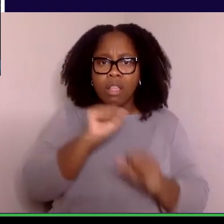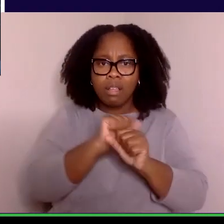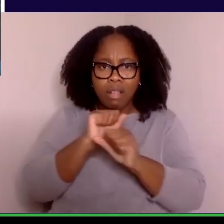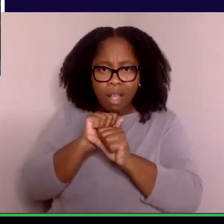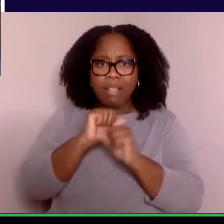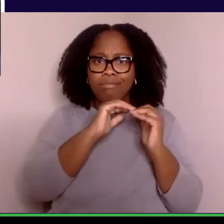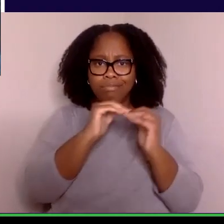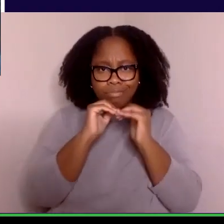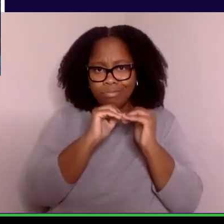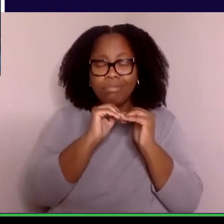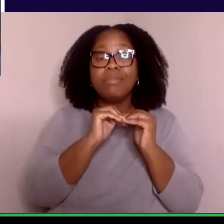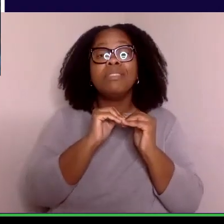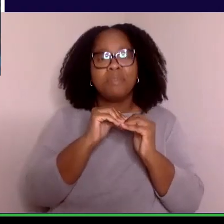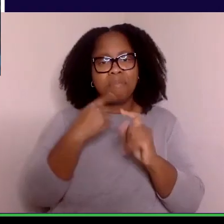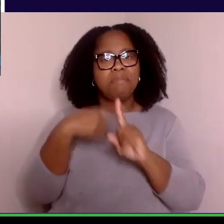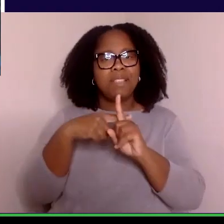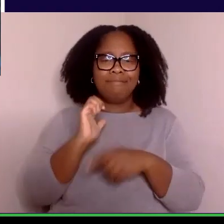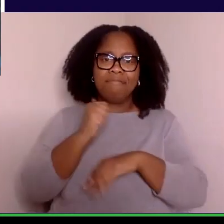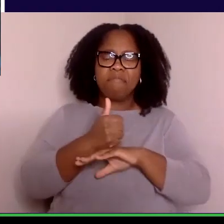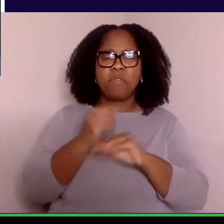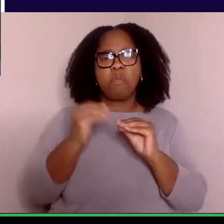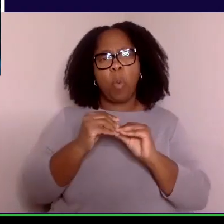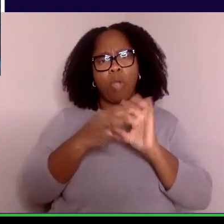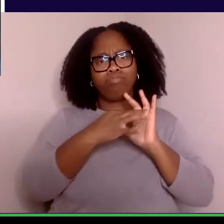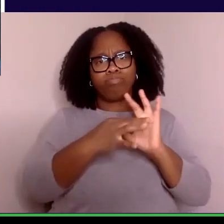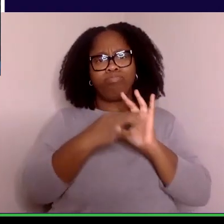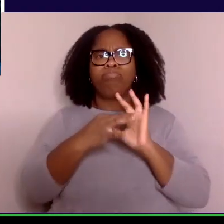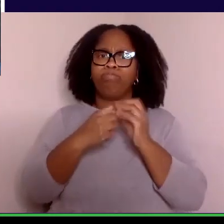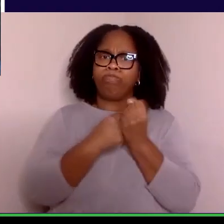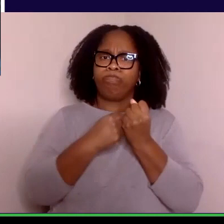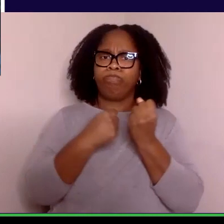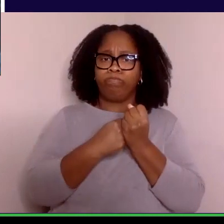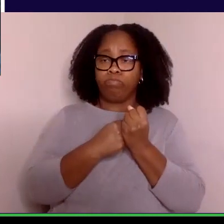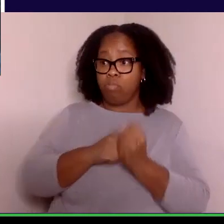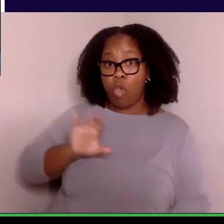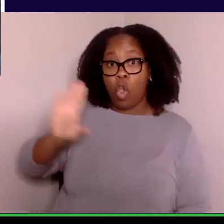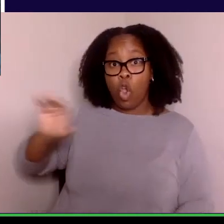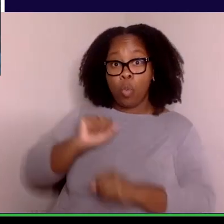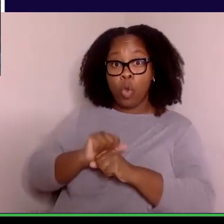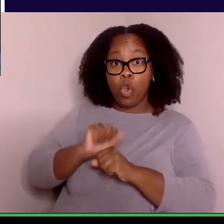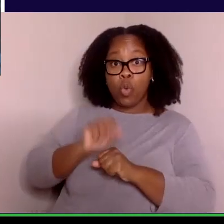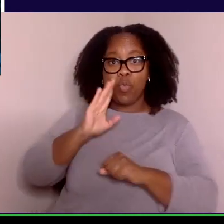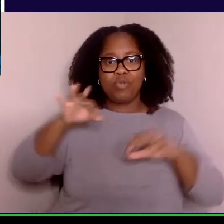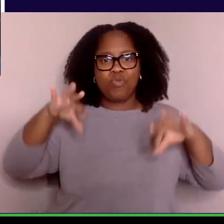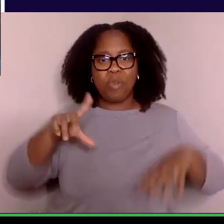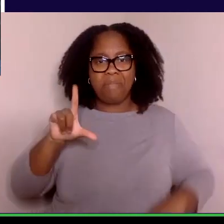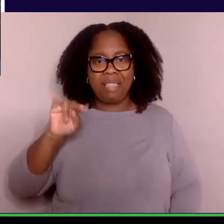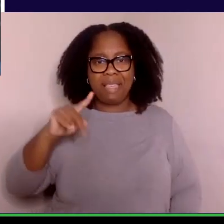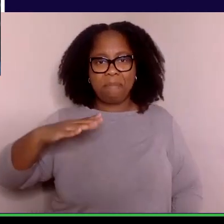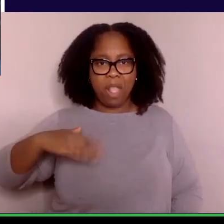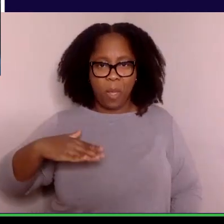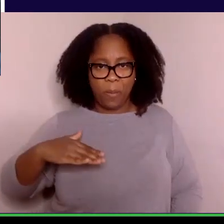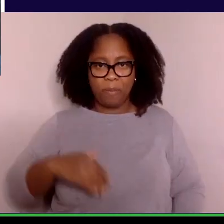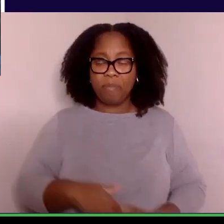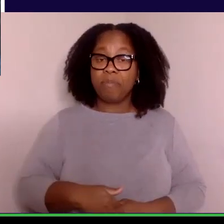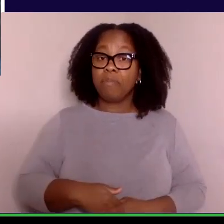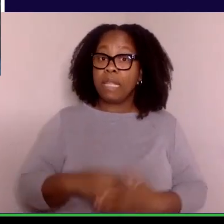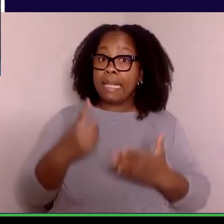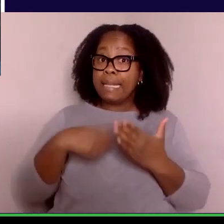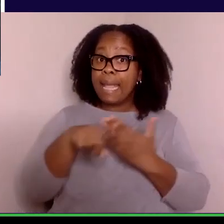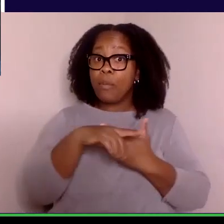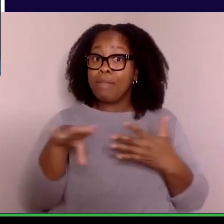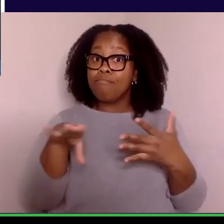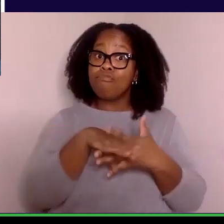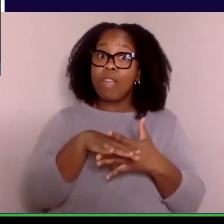allyship. We'll put a link to her work in the chat below. And if during the break next week, you're looking